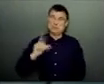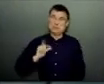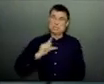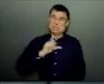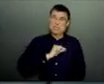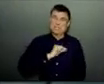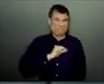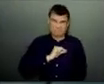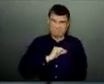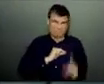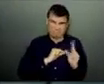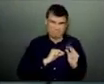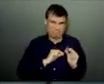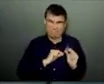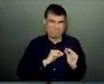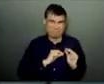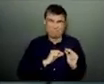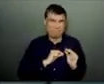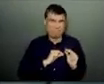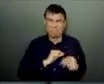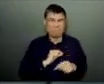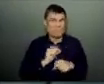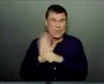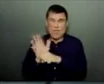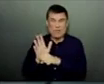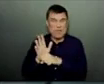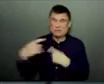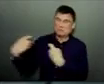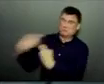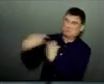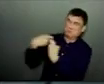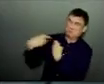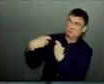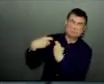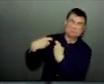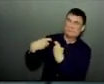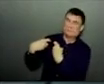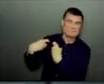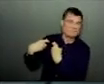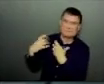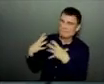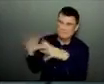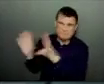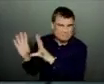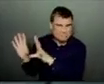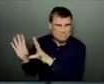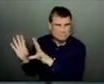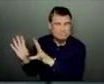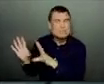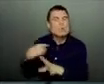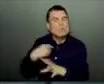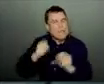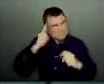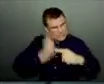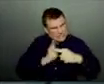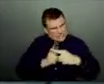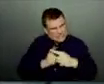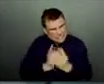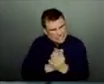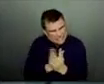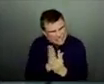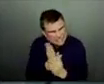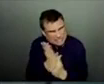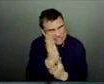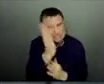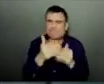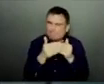I wish everybody a happy and a safe new year. And May 2021 bring us all